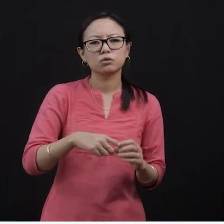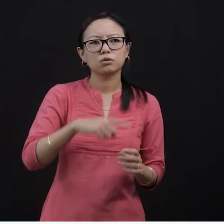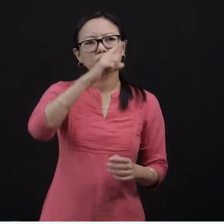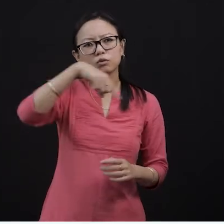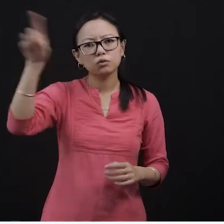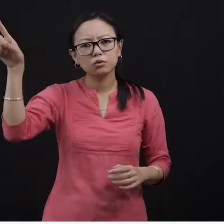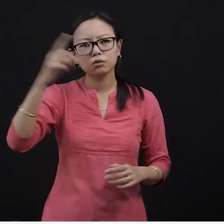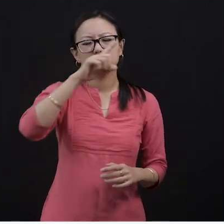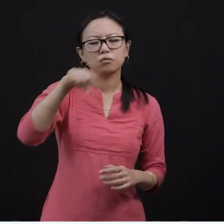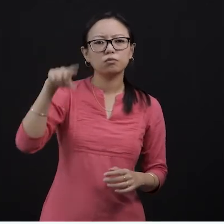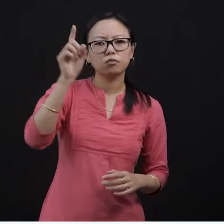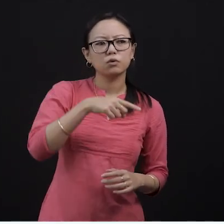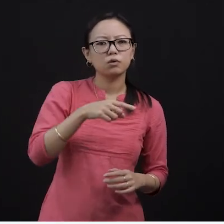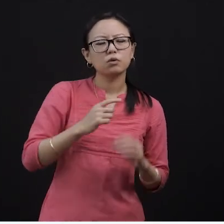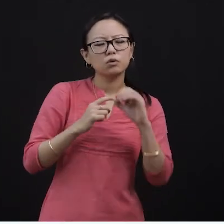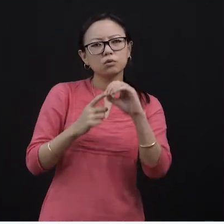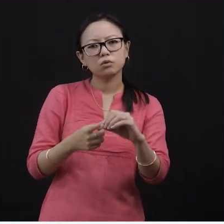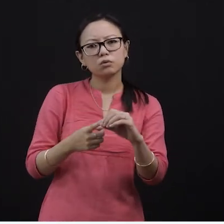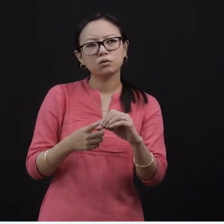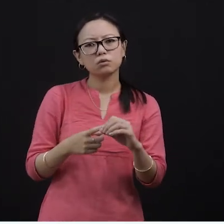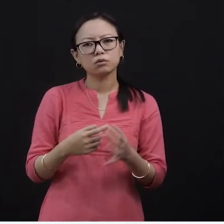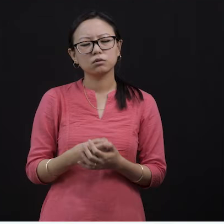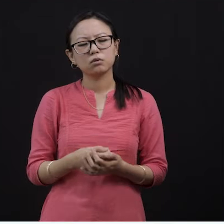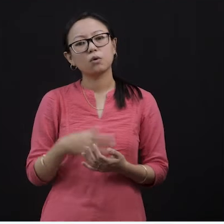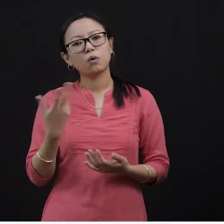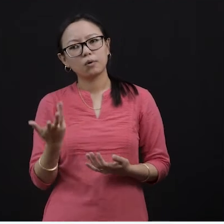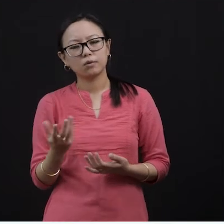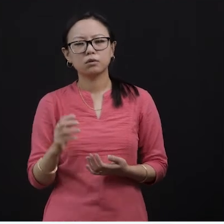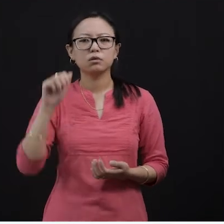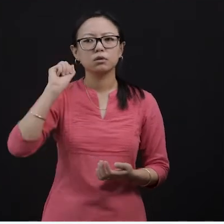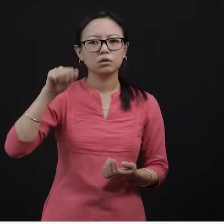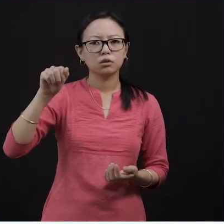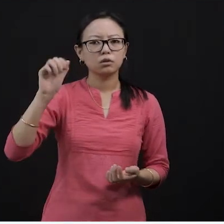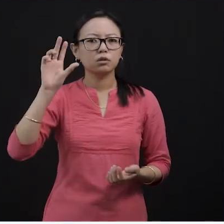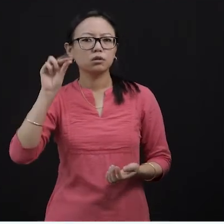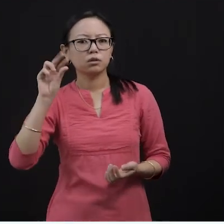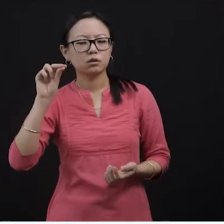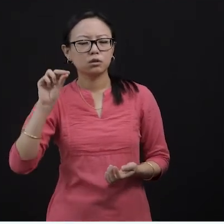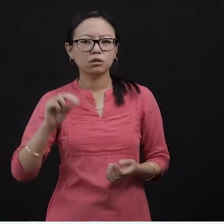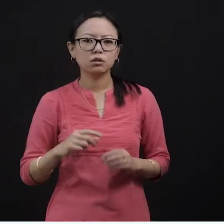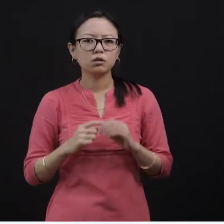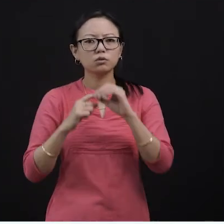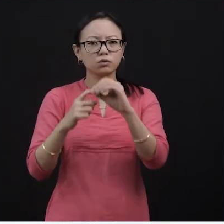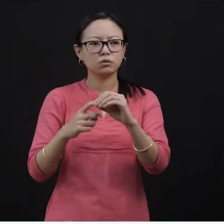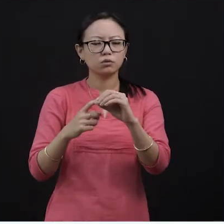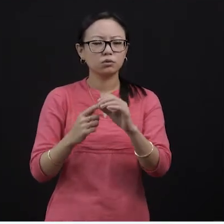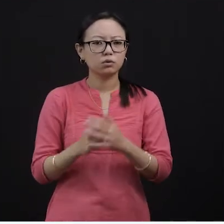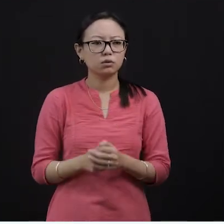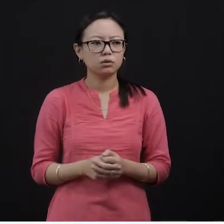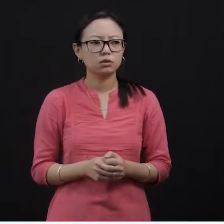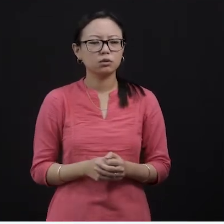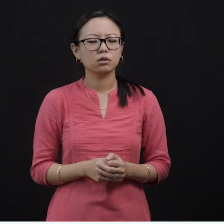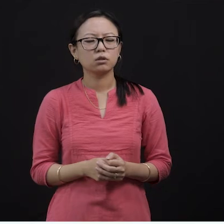false, right? Or you have to say it's a yes or no. And even for conducting electric current, we need